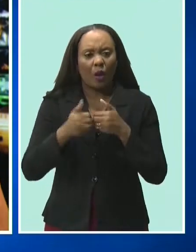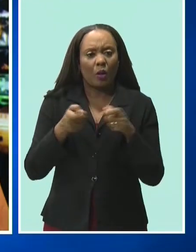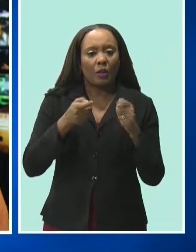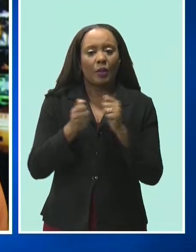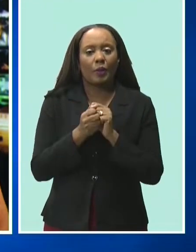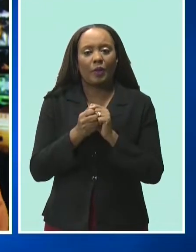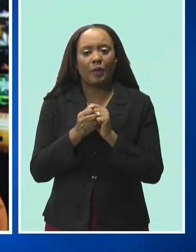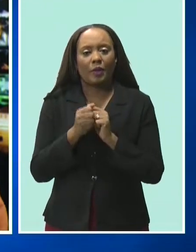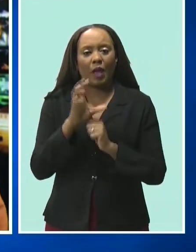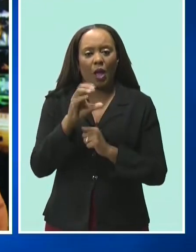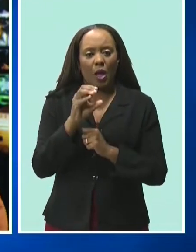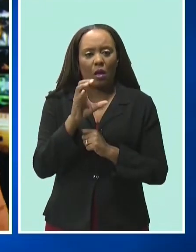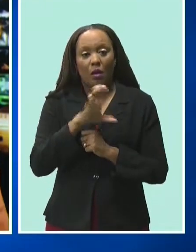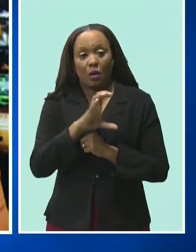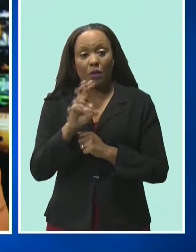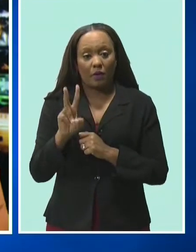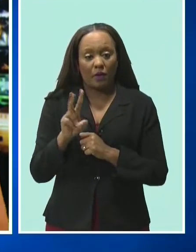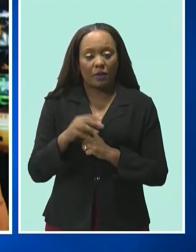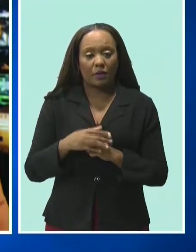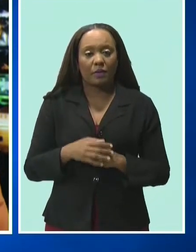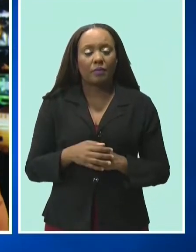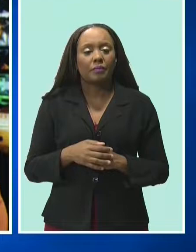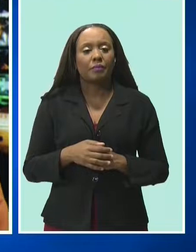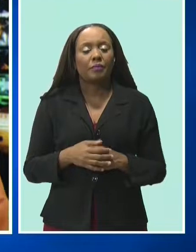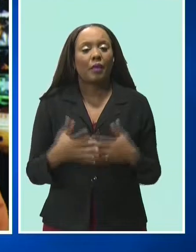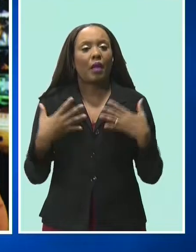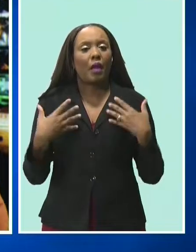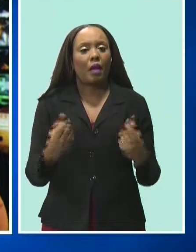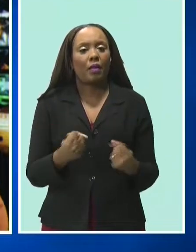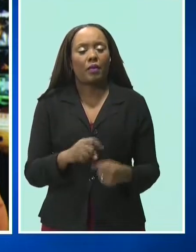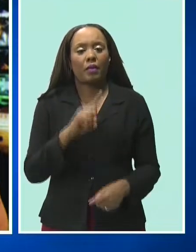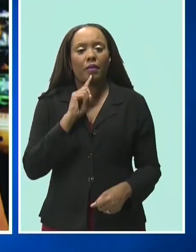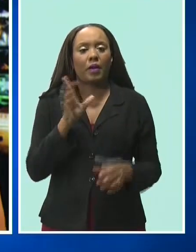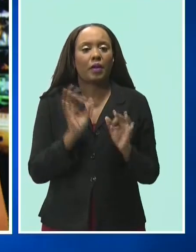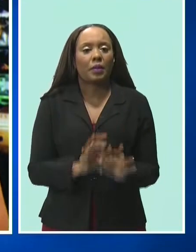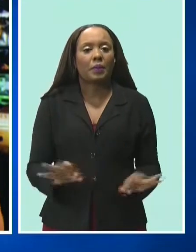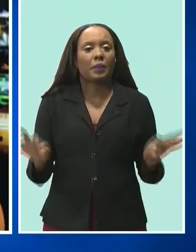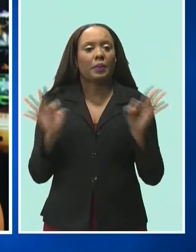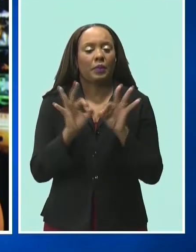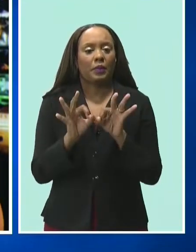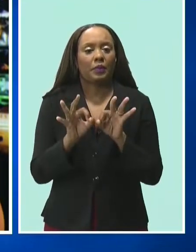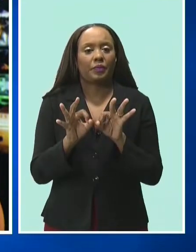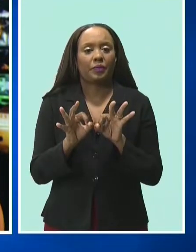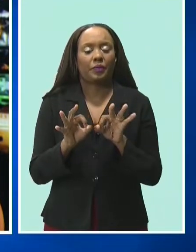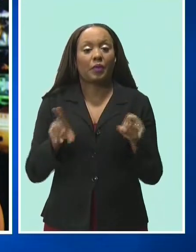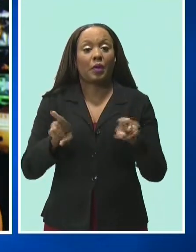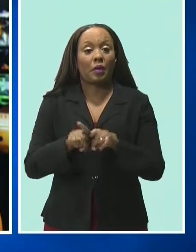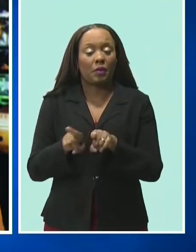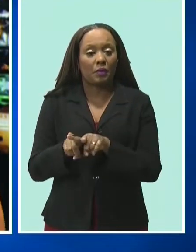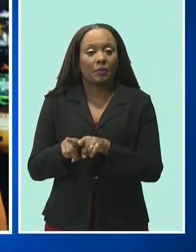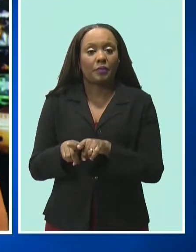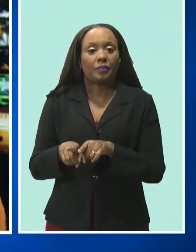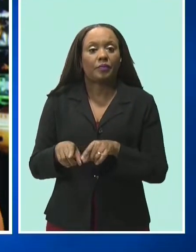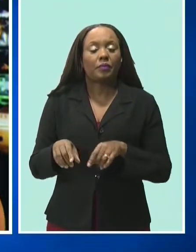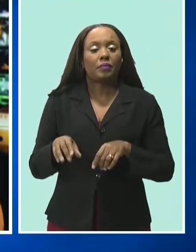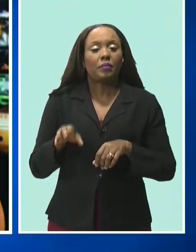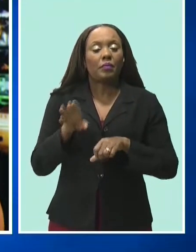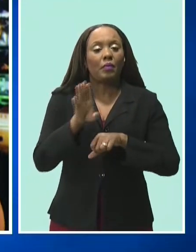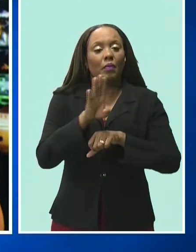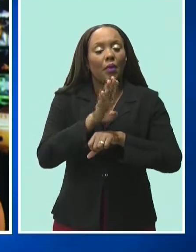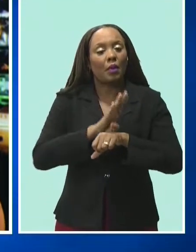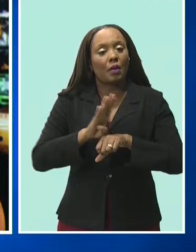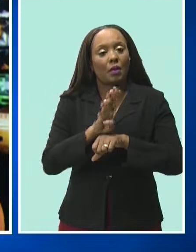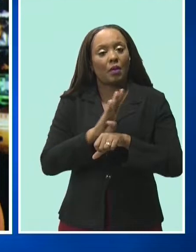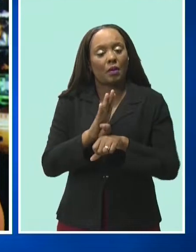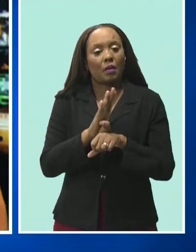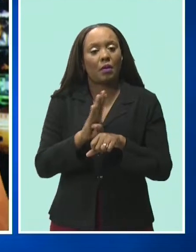a collective manner. So health will be very important on this agenda. In addition to the coronavirus, Barbados has put on